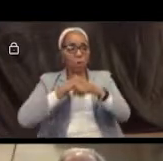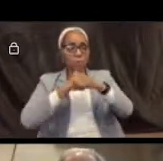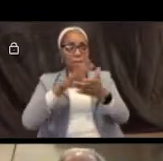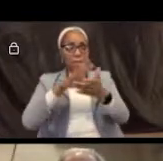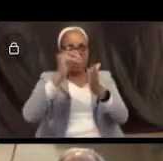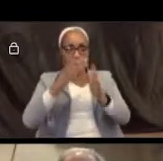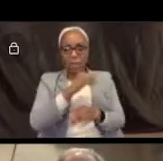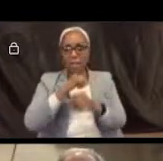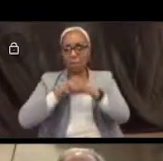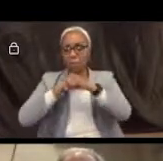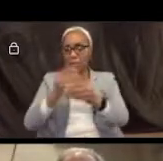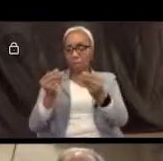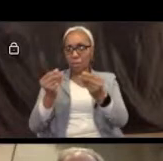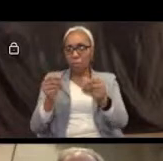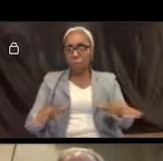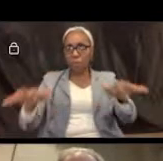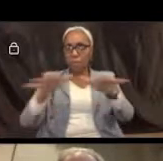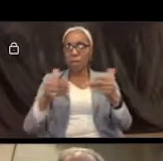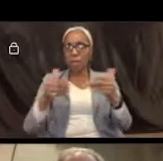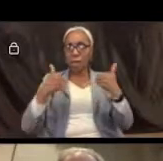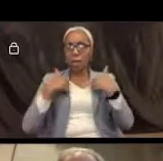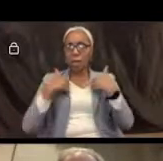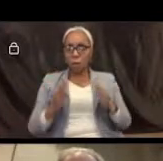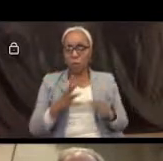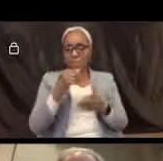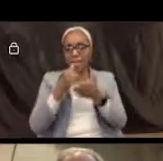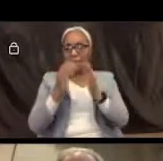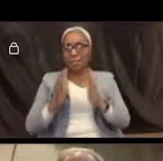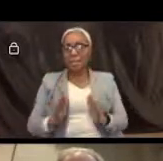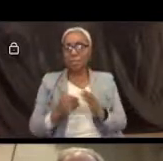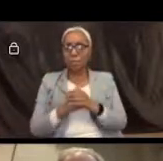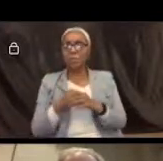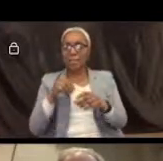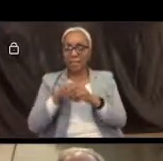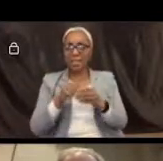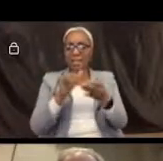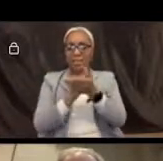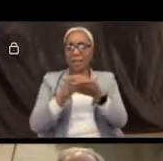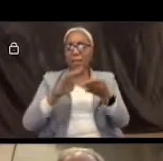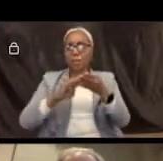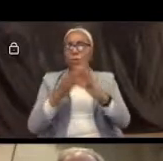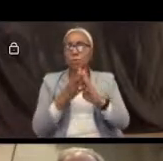well as protection of the property owners and neighbors that's in the community.